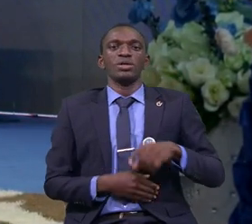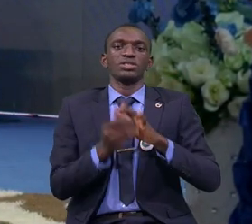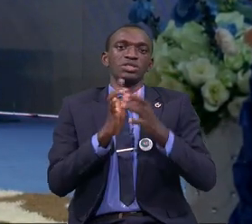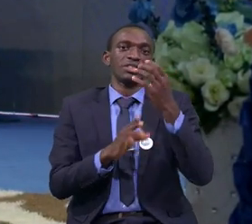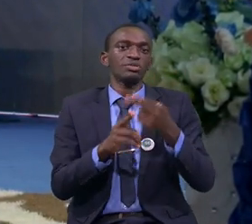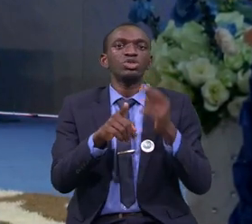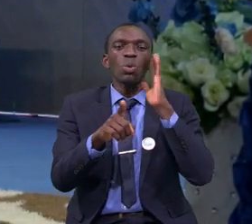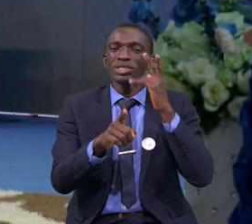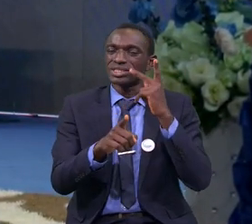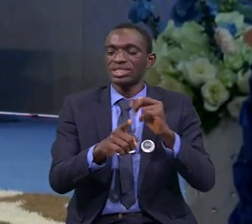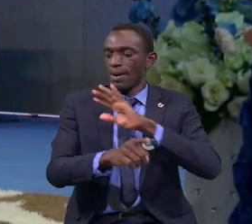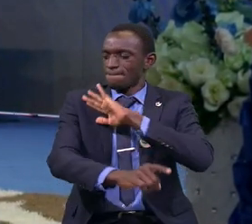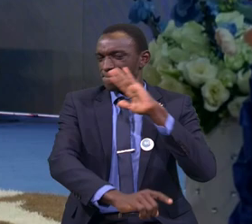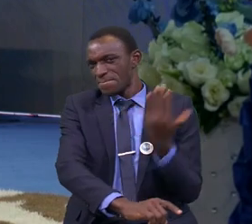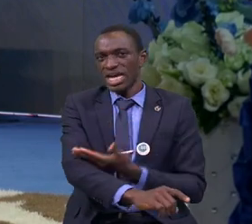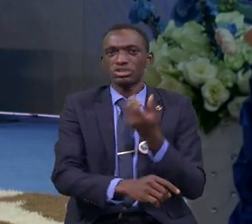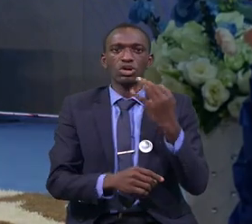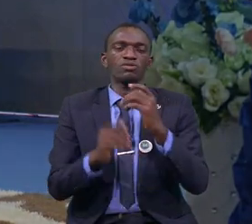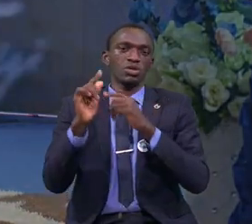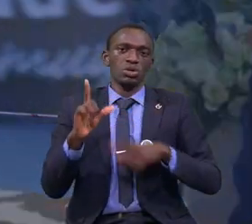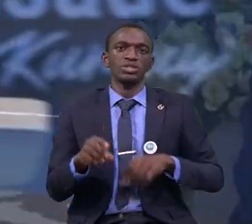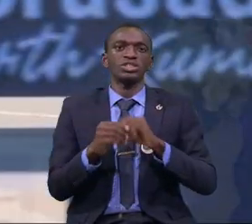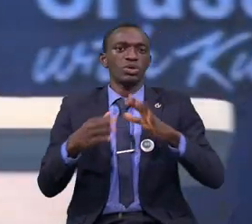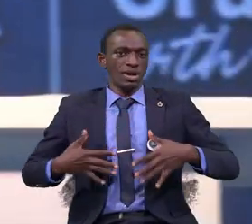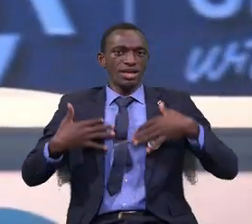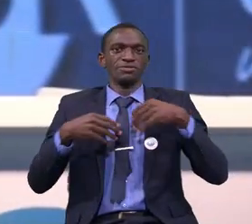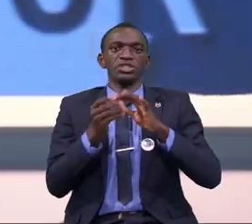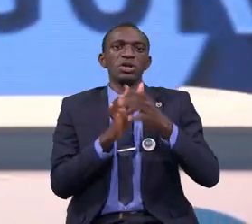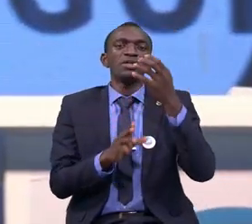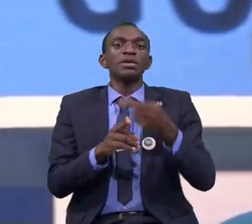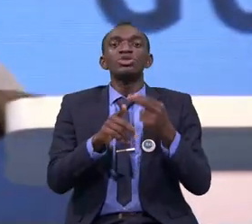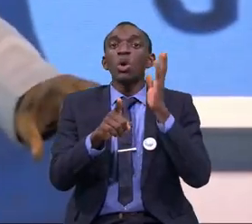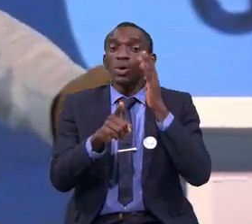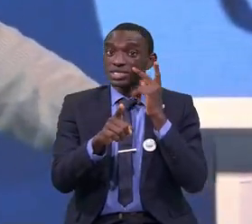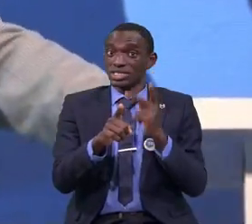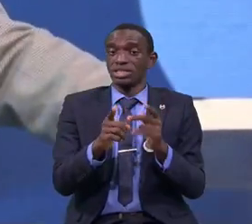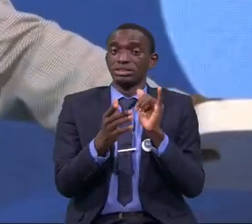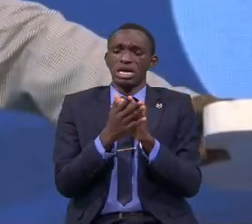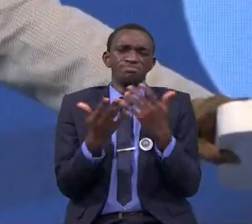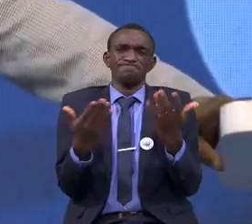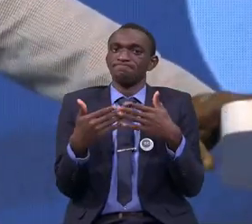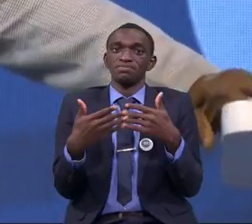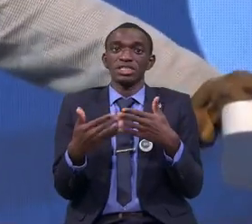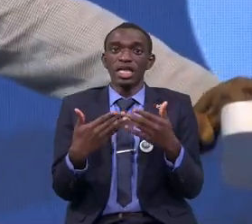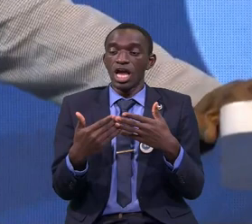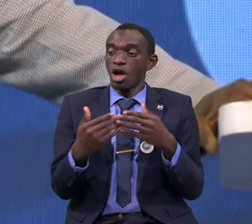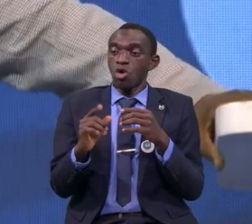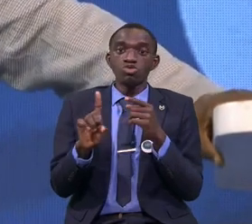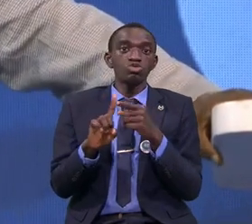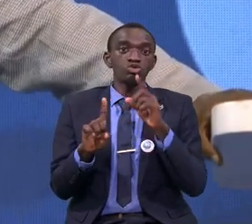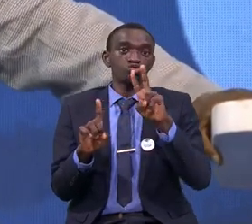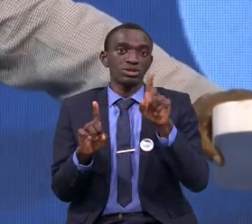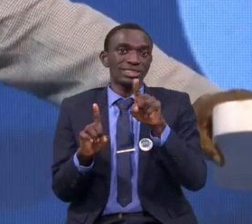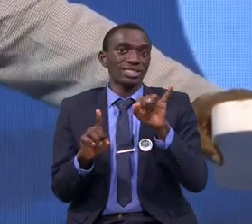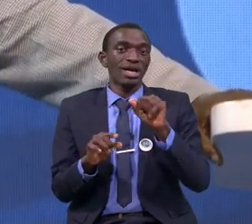Lord in your life. You will see that although Uzziah had gone, God